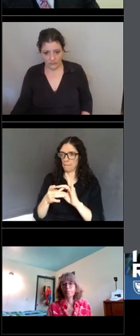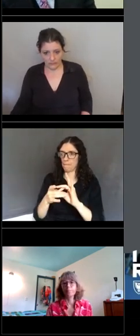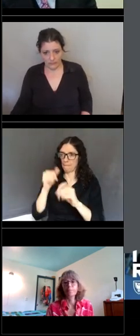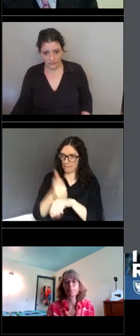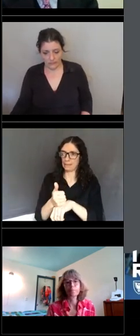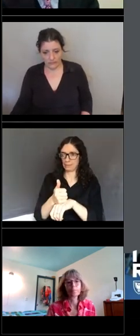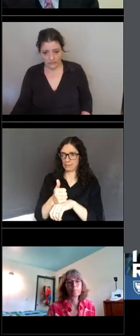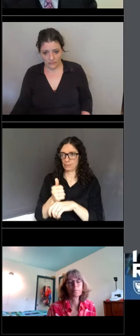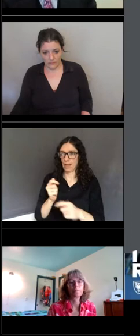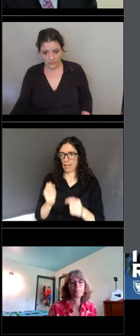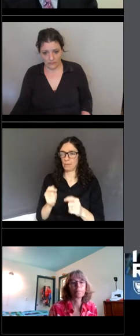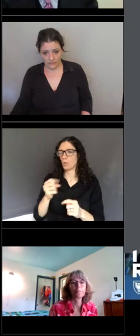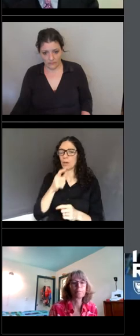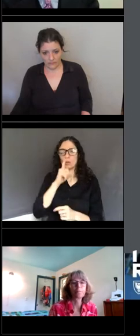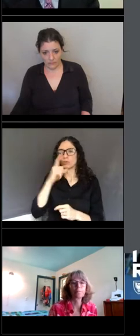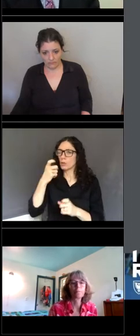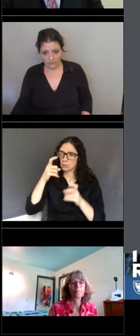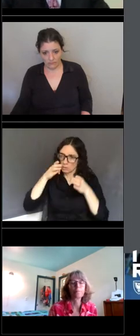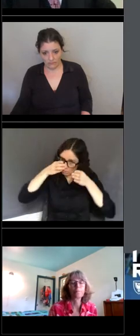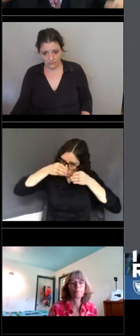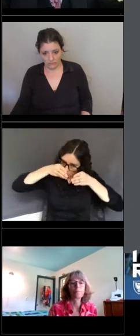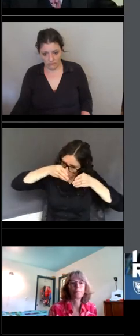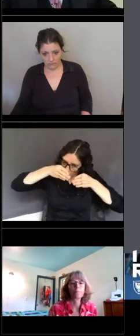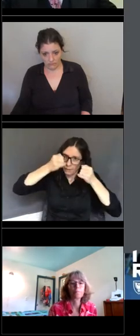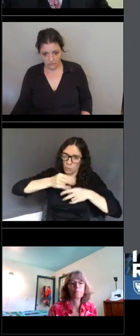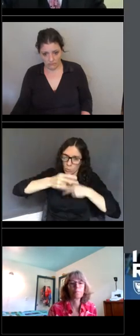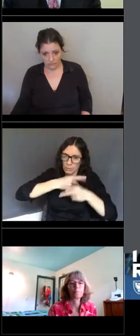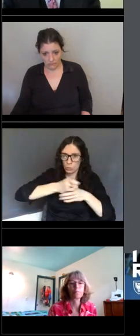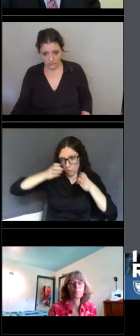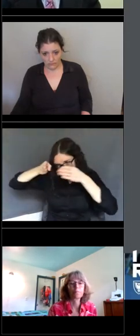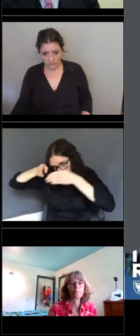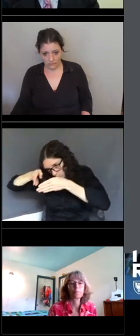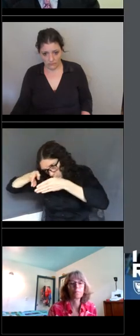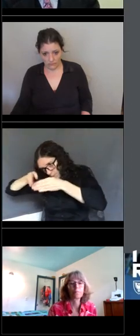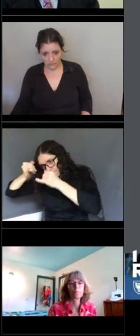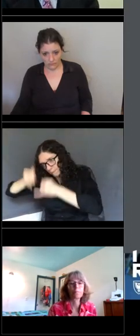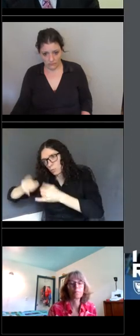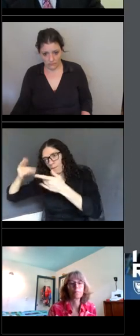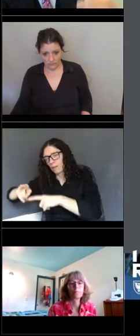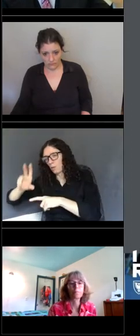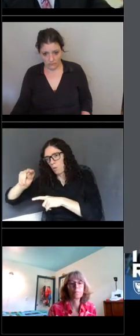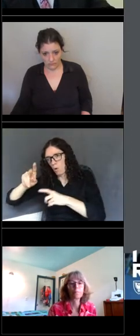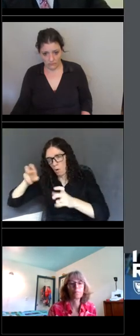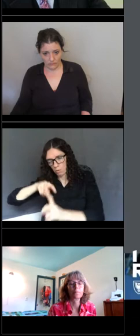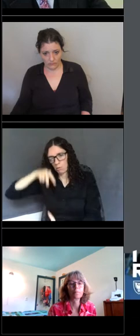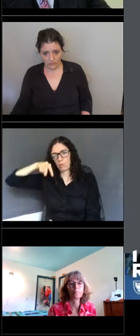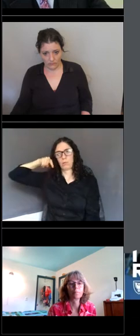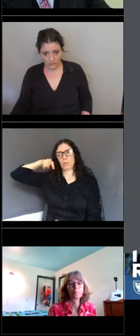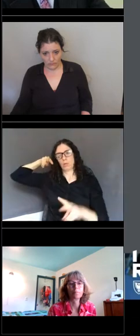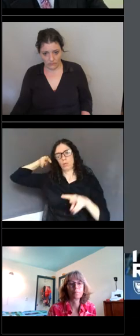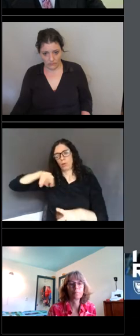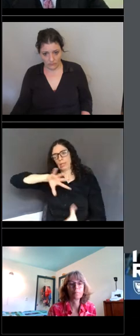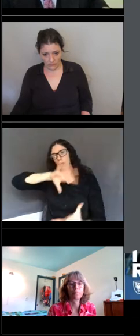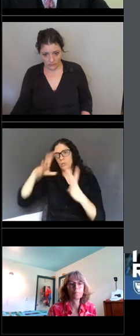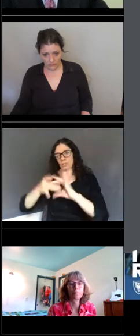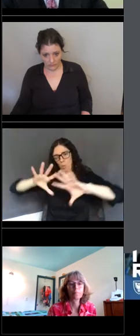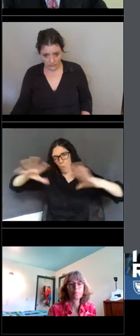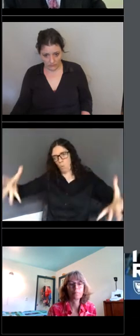at individual species or individual events, but taking a look at the ecosystem as a whole, and then seeing, hey, our